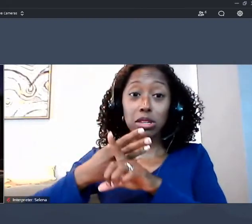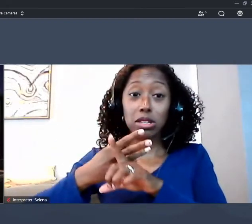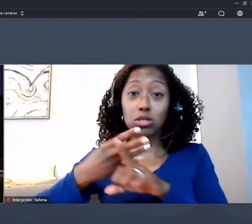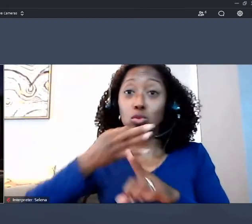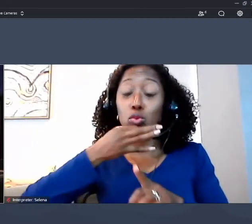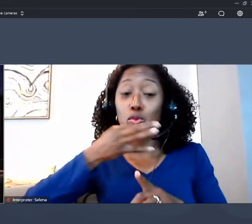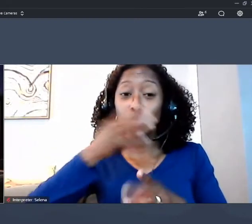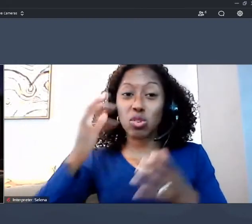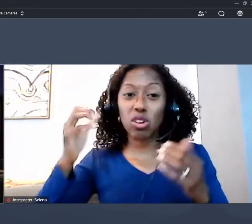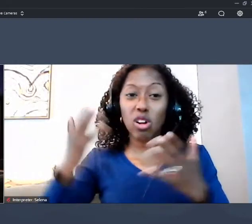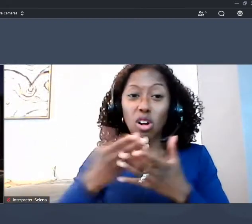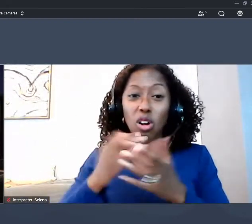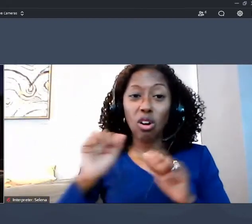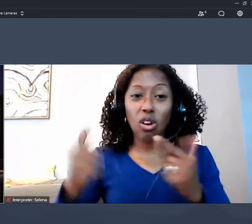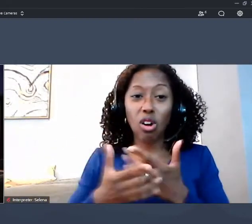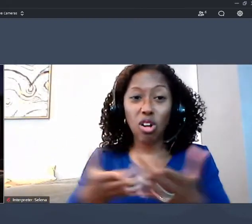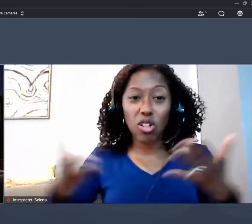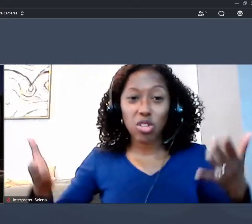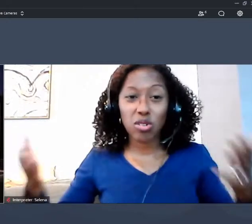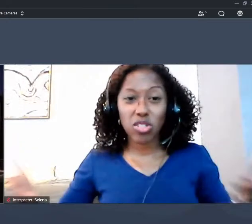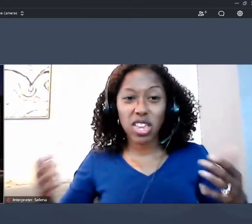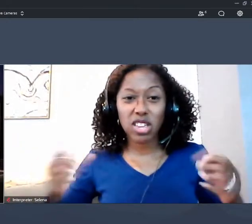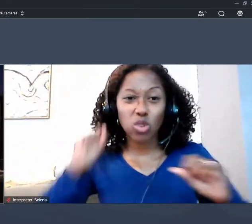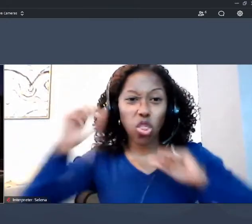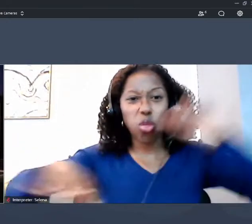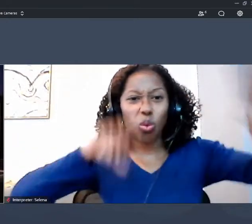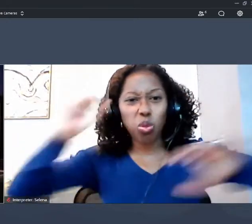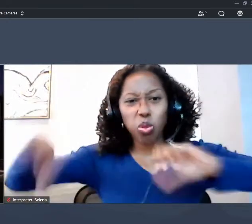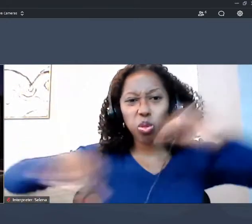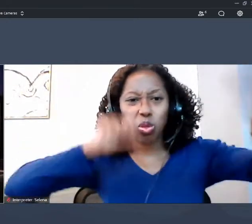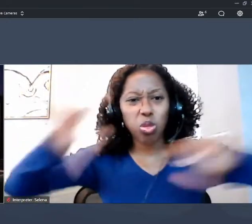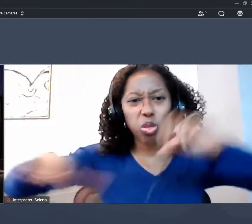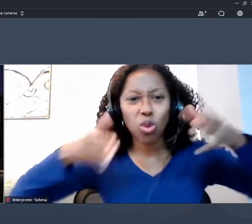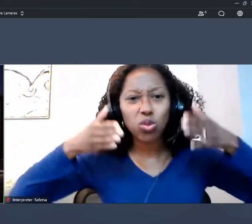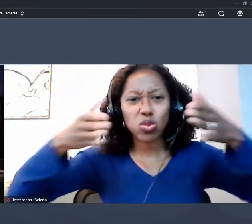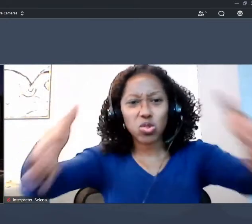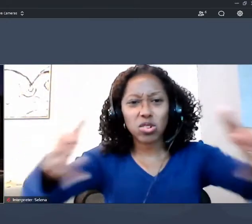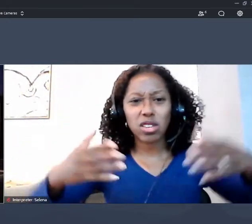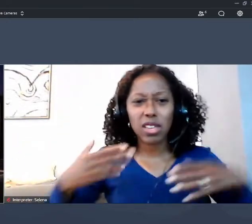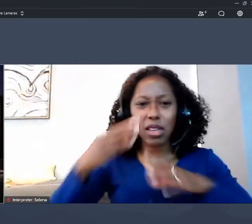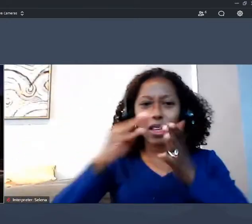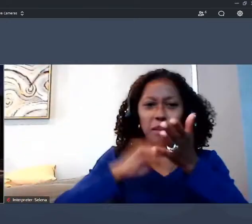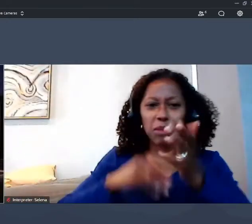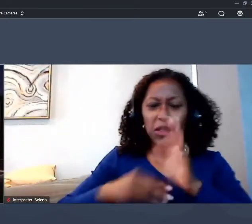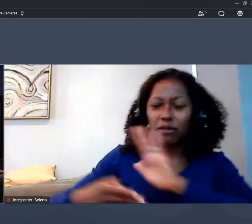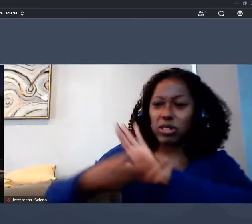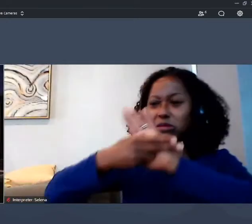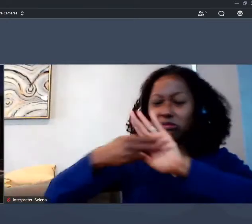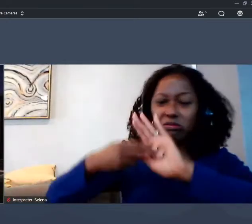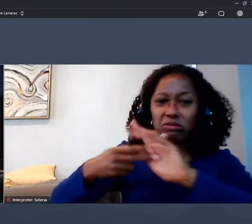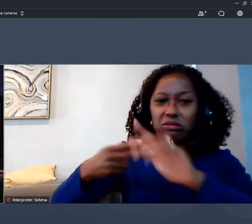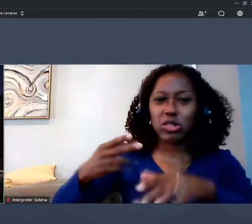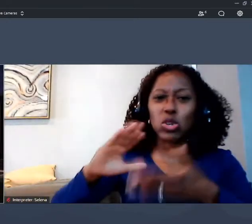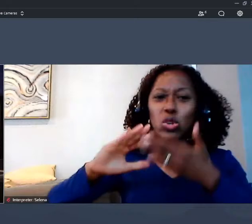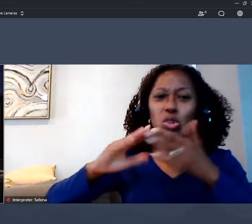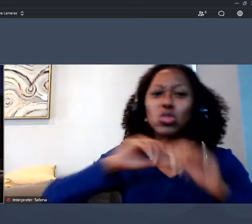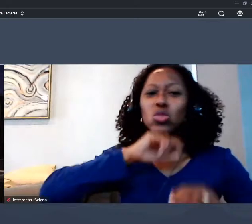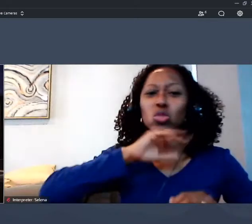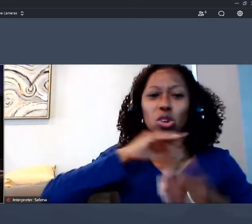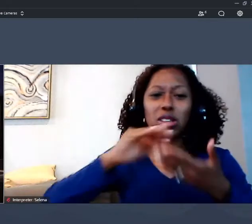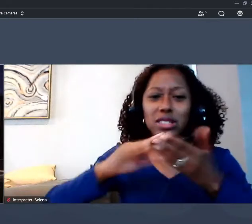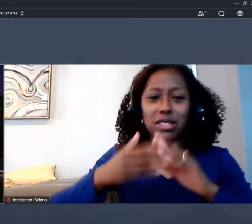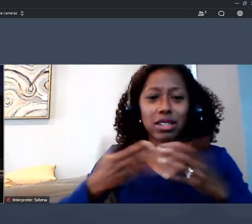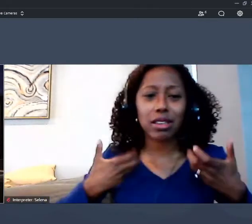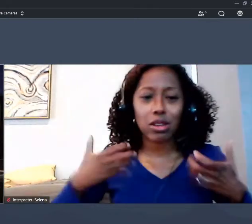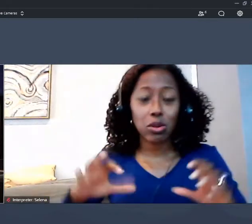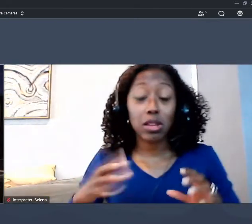be titled the dirtiest city in the United States. So if the maker of the amendment would amend it to